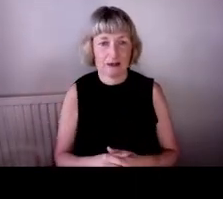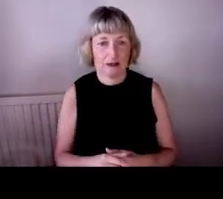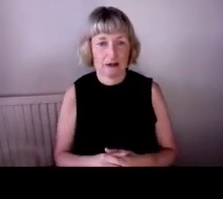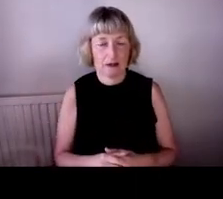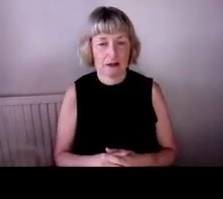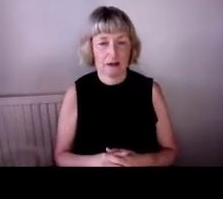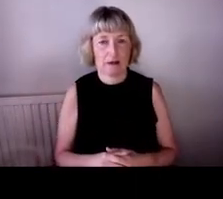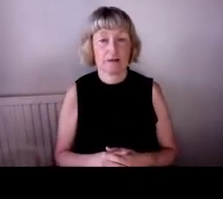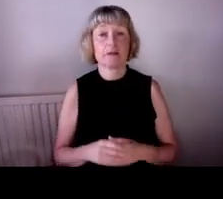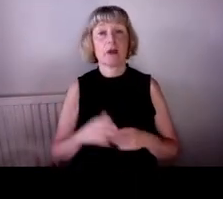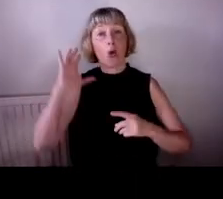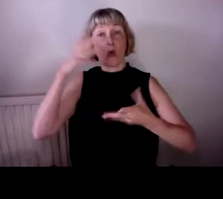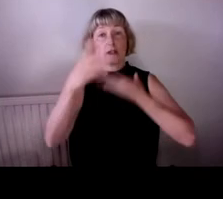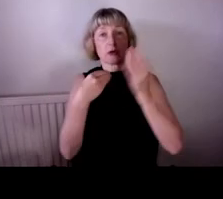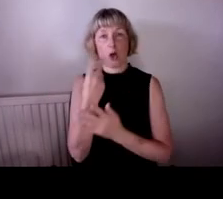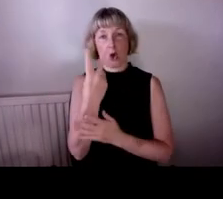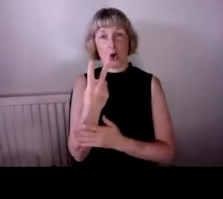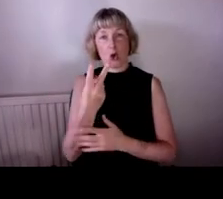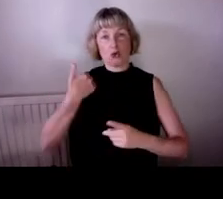Two women are in on silks.